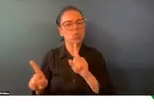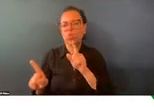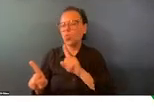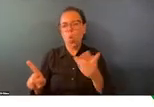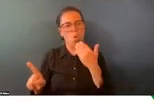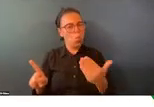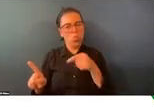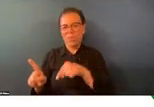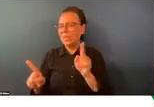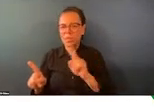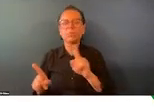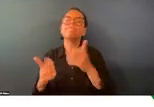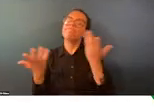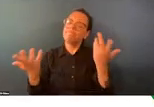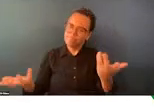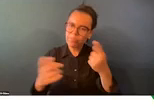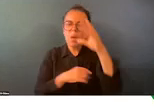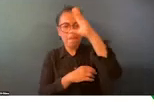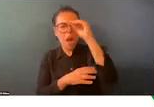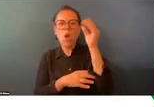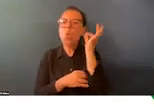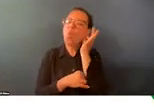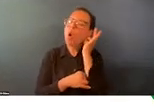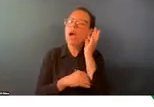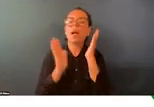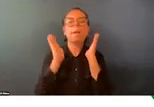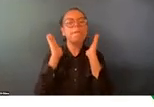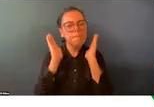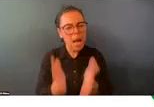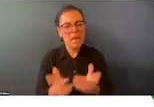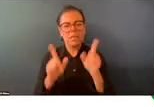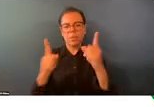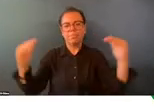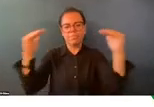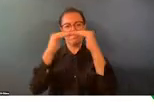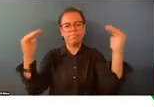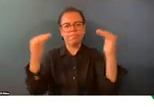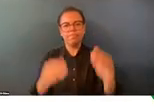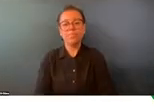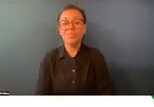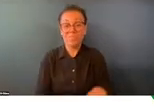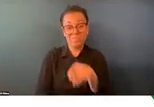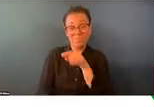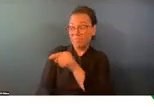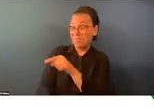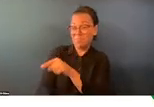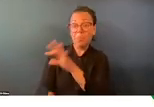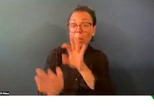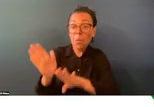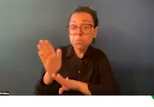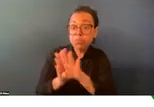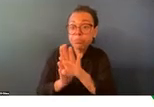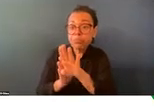in achieving Sustainable Development Goal 5 on gender equality, as well as SDG 6 on clean water and